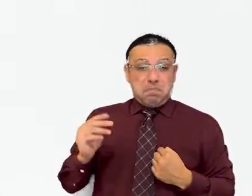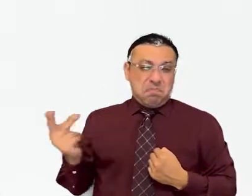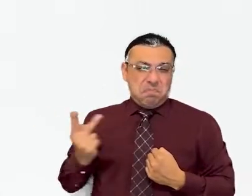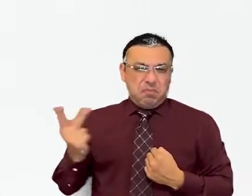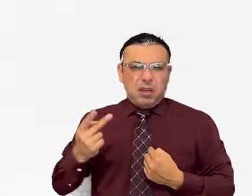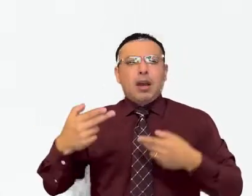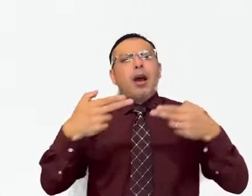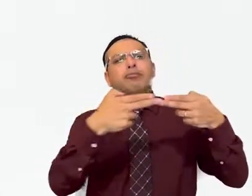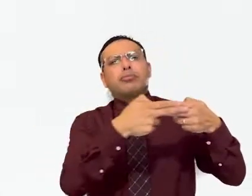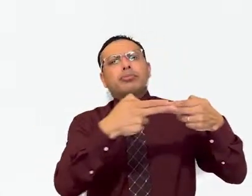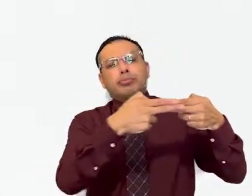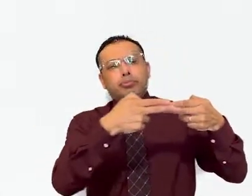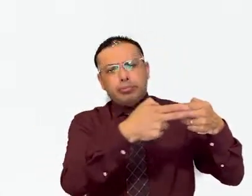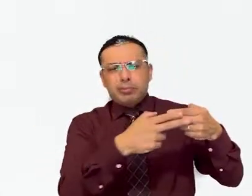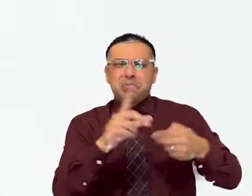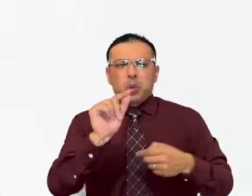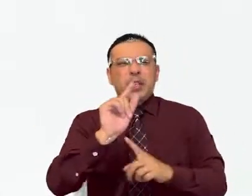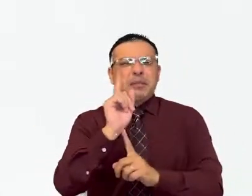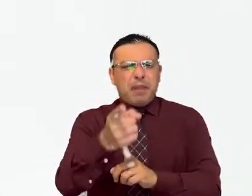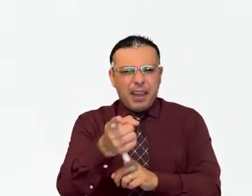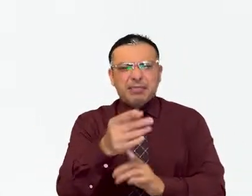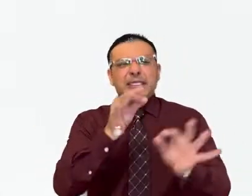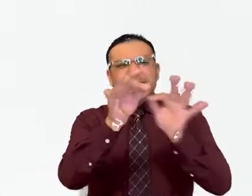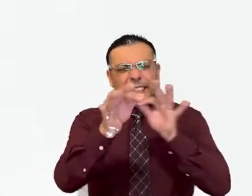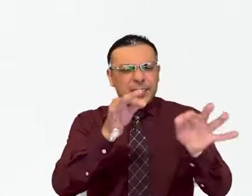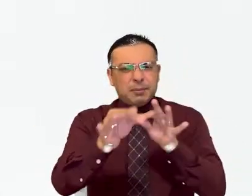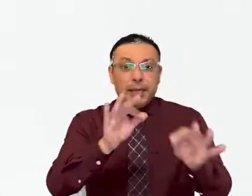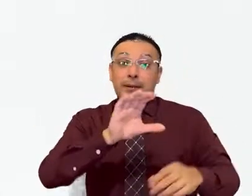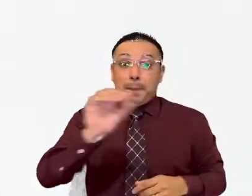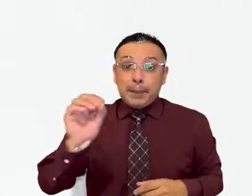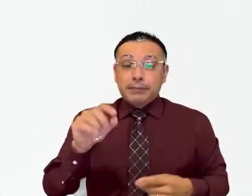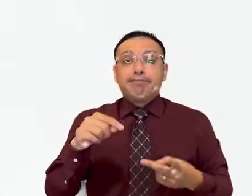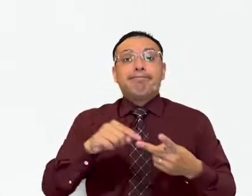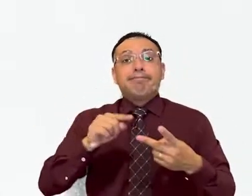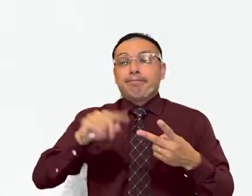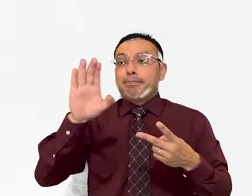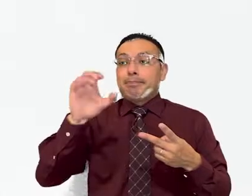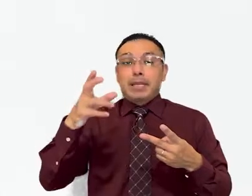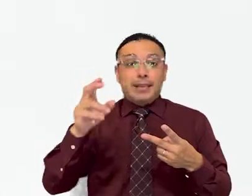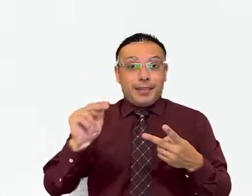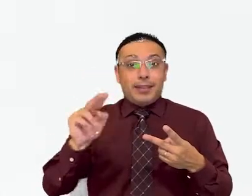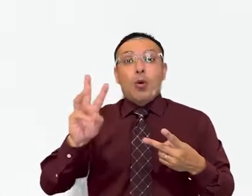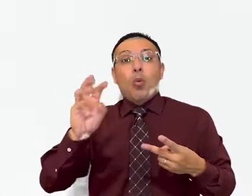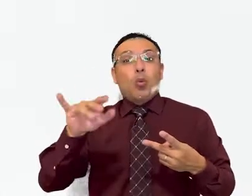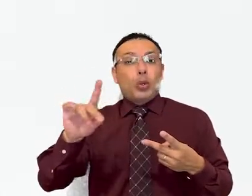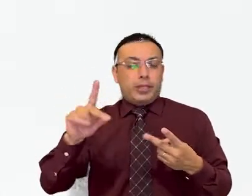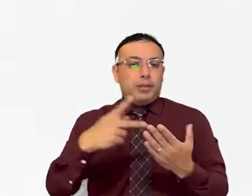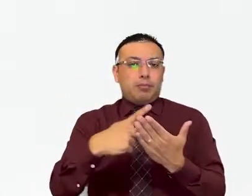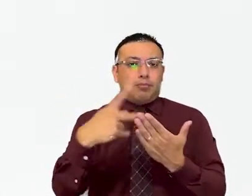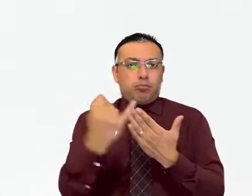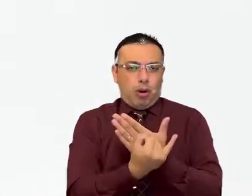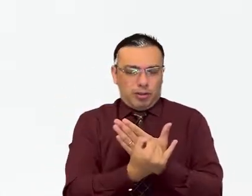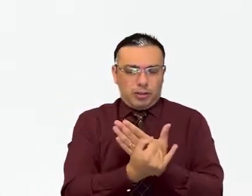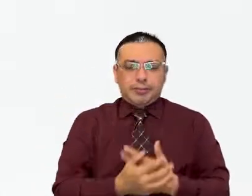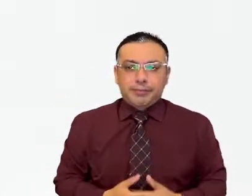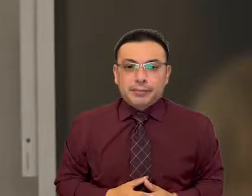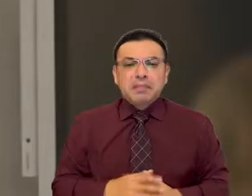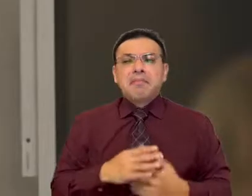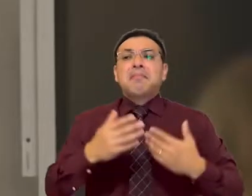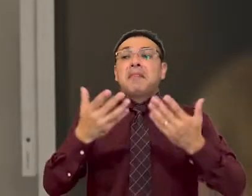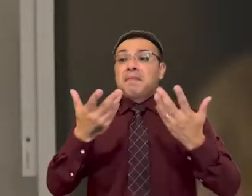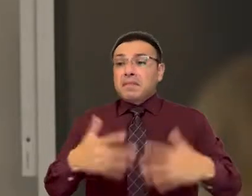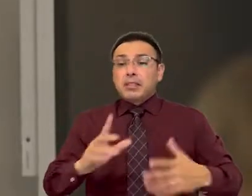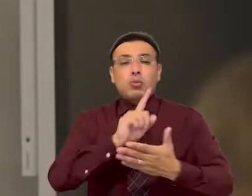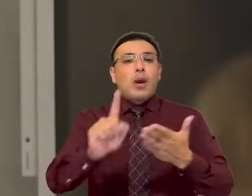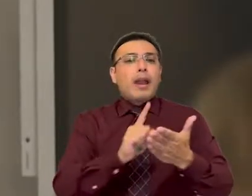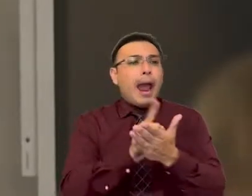give an overview of the company as well as the Beacon Wind project. And then there'll be about an hour for that open house where you can go around the